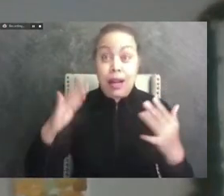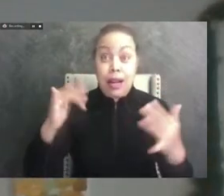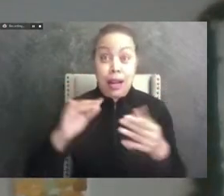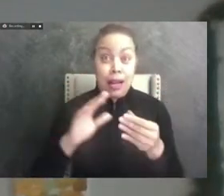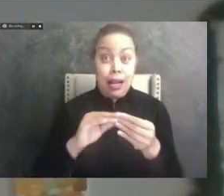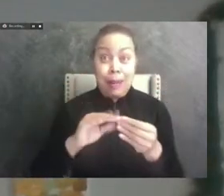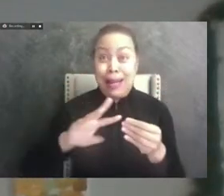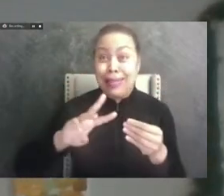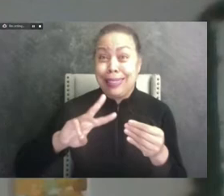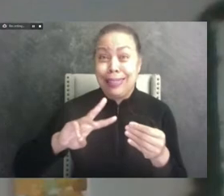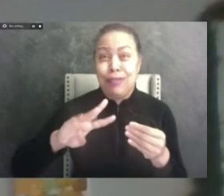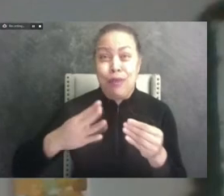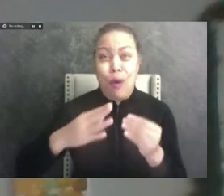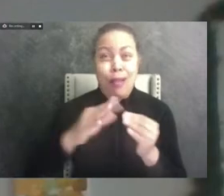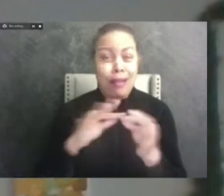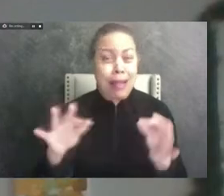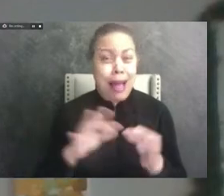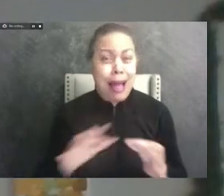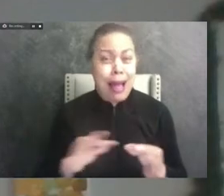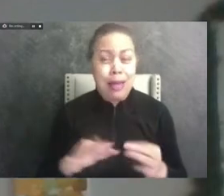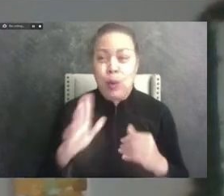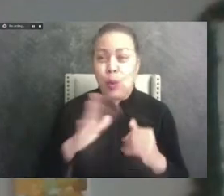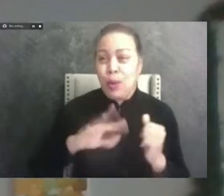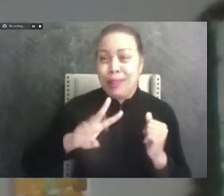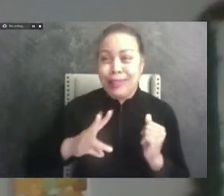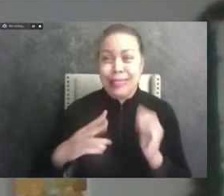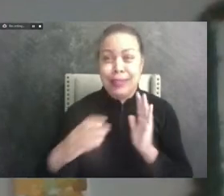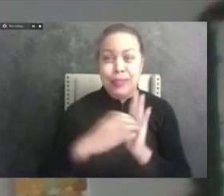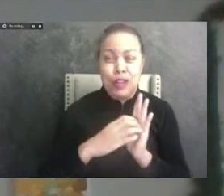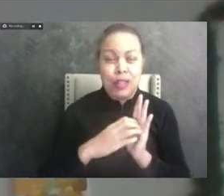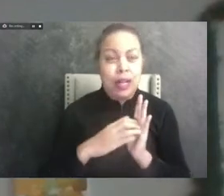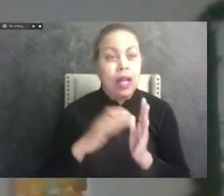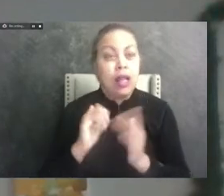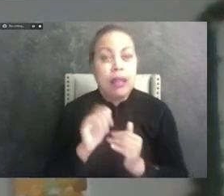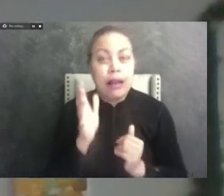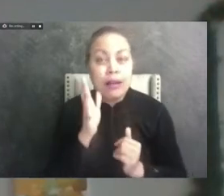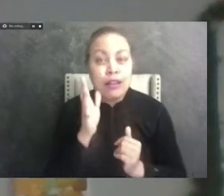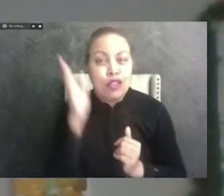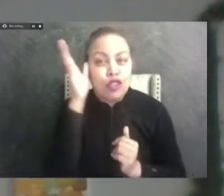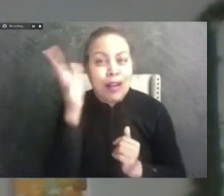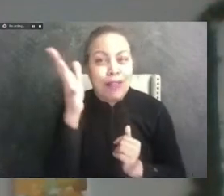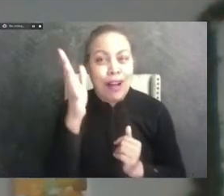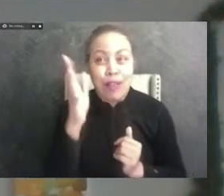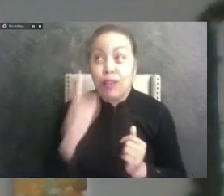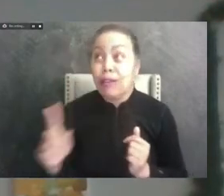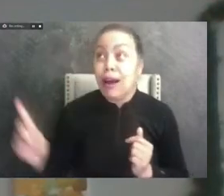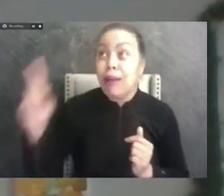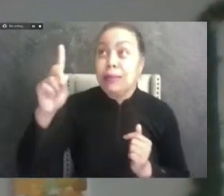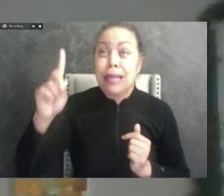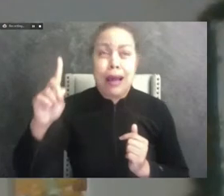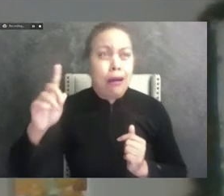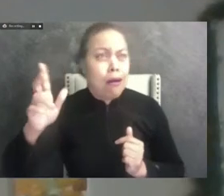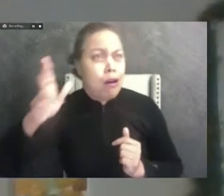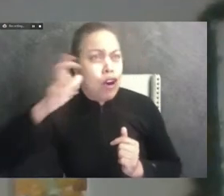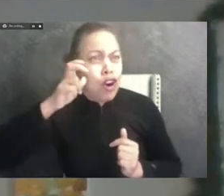sixth verse, the grandmother and the upstairs apartment had been cured of her rheumatism.